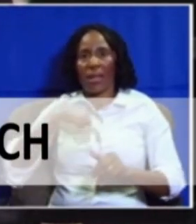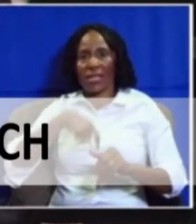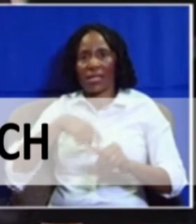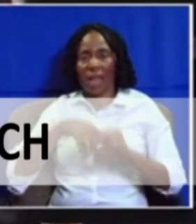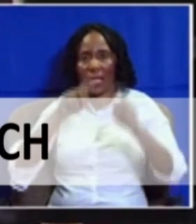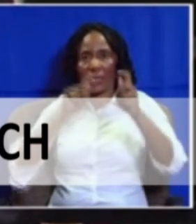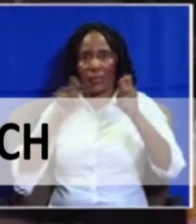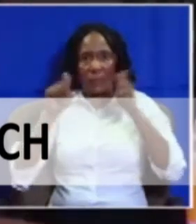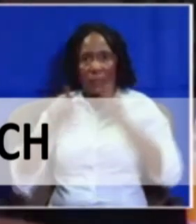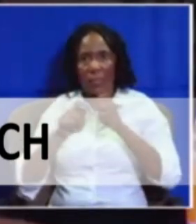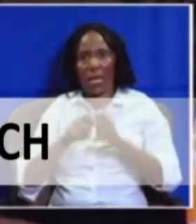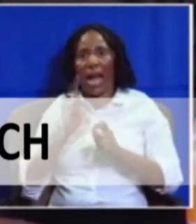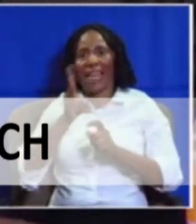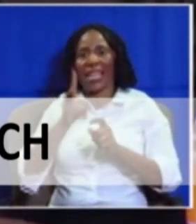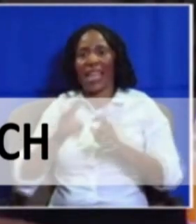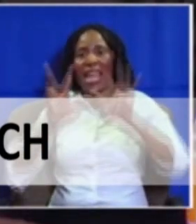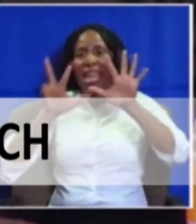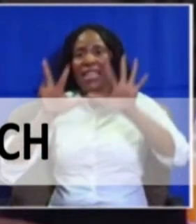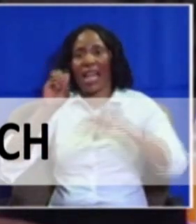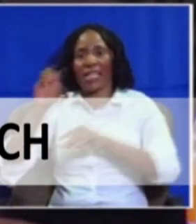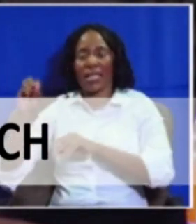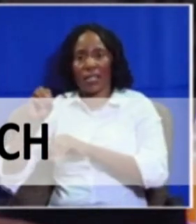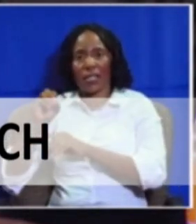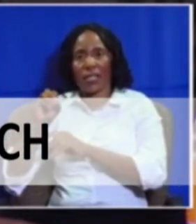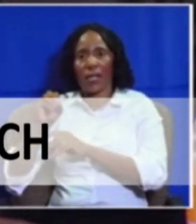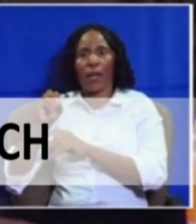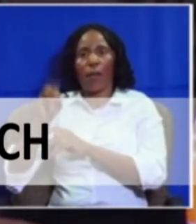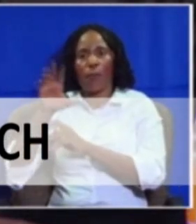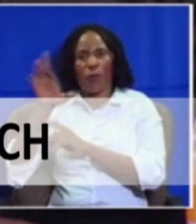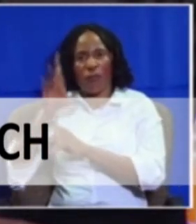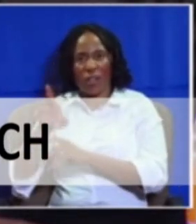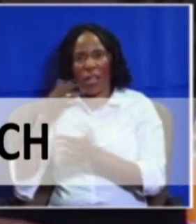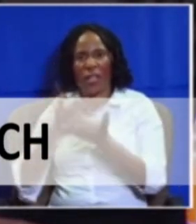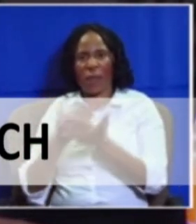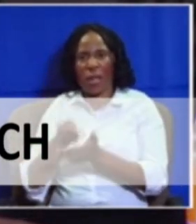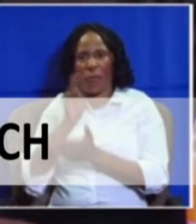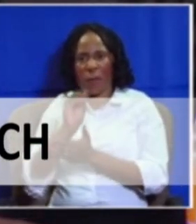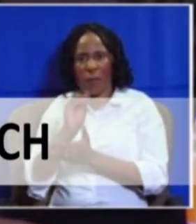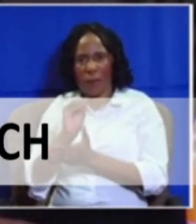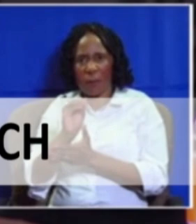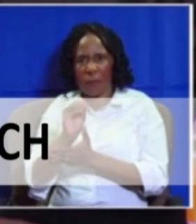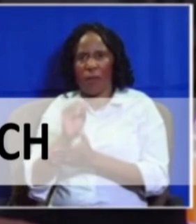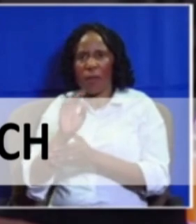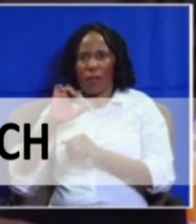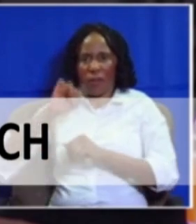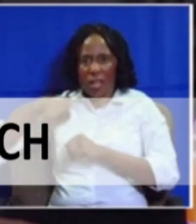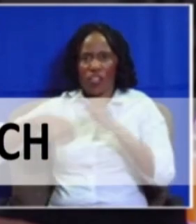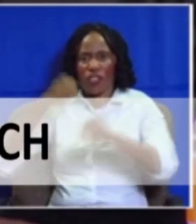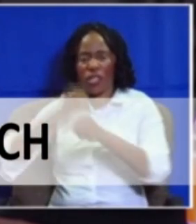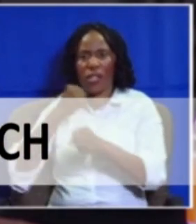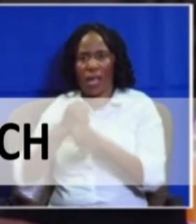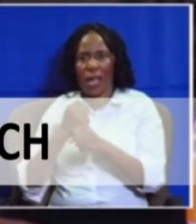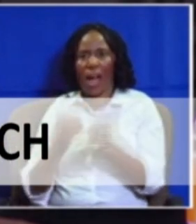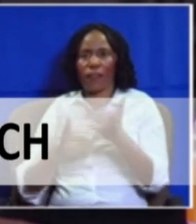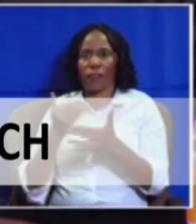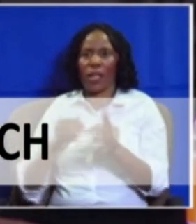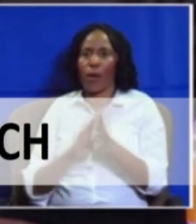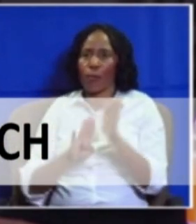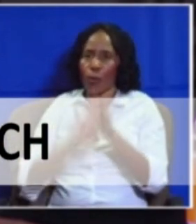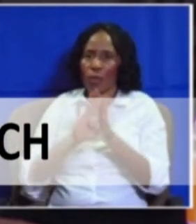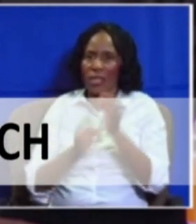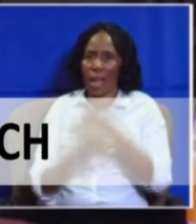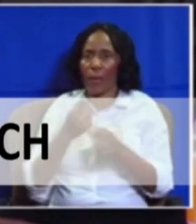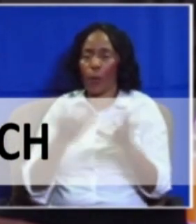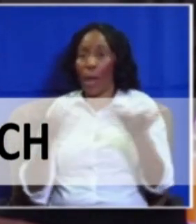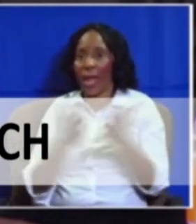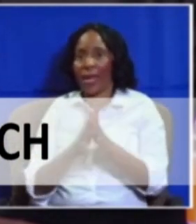Assembly. The budget speech will provide details of spending and make proposals about how the priorities outlined in the President's State of the Nation